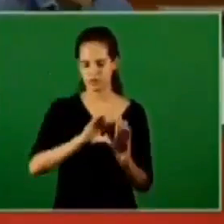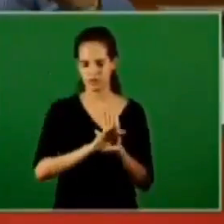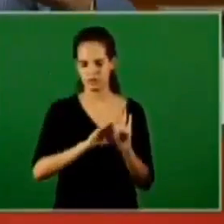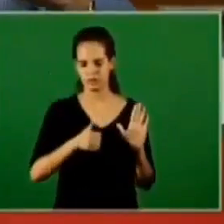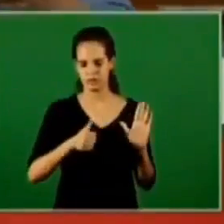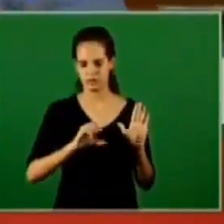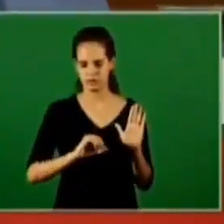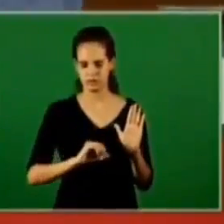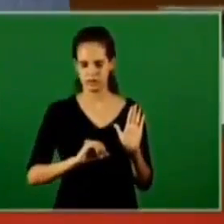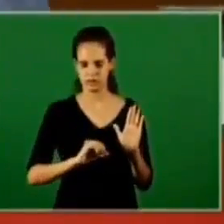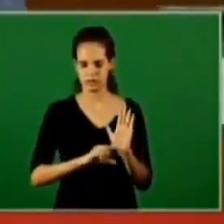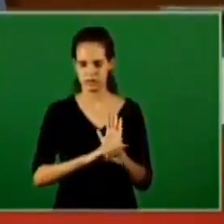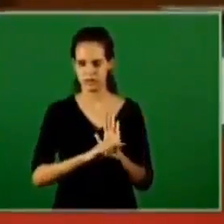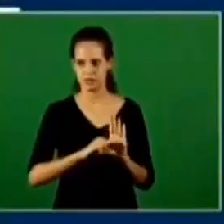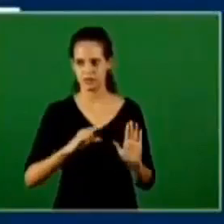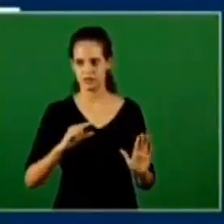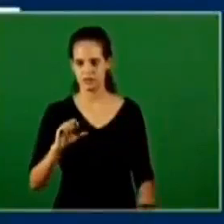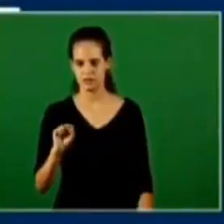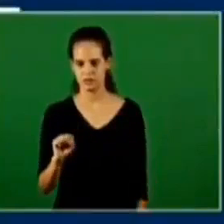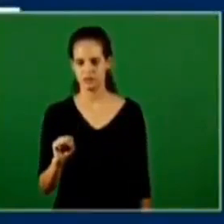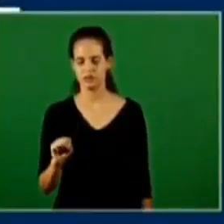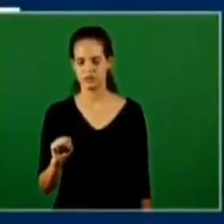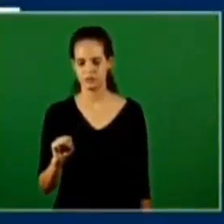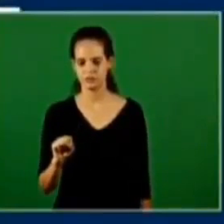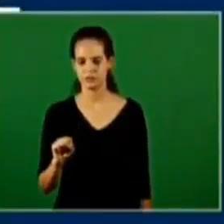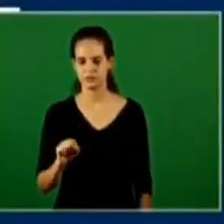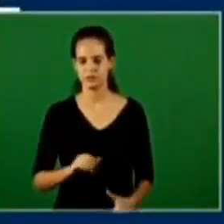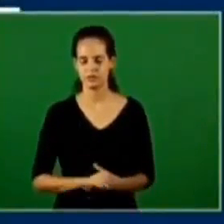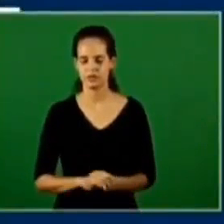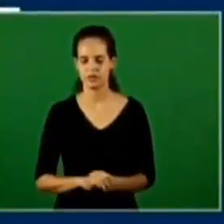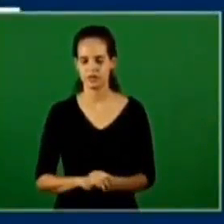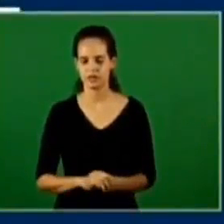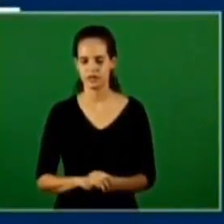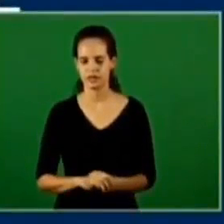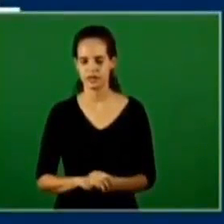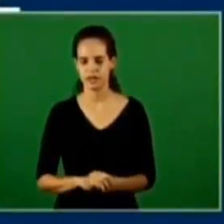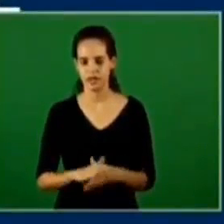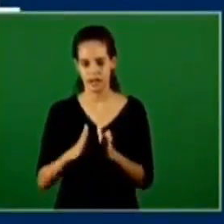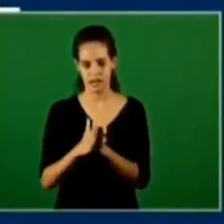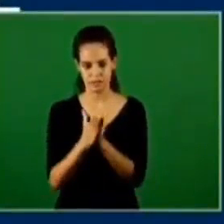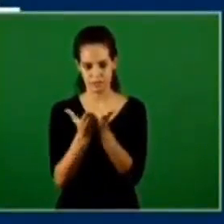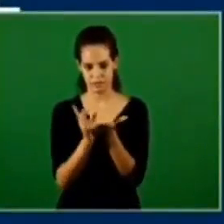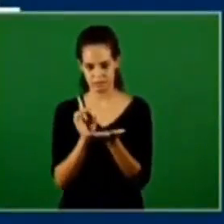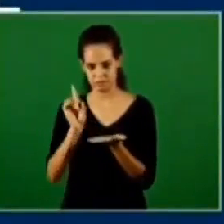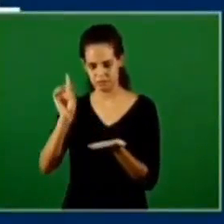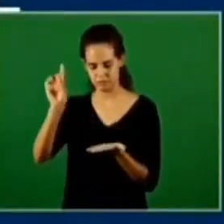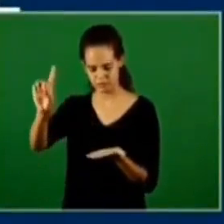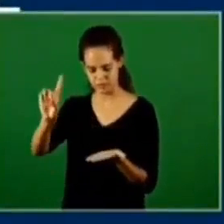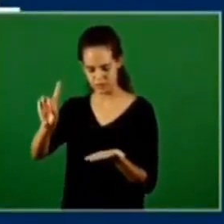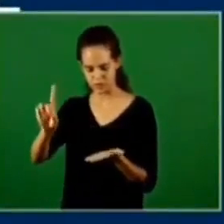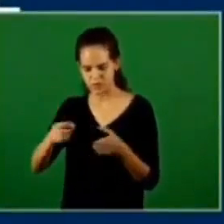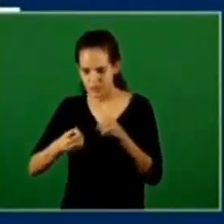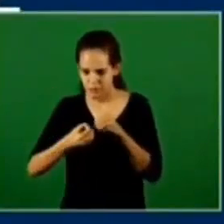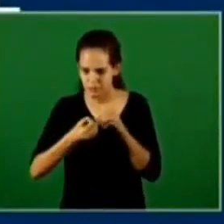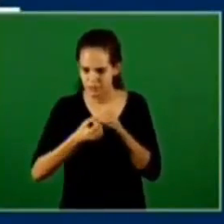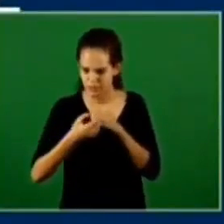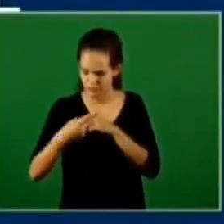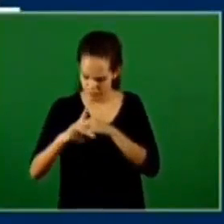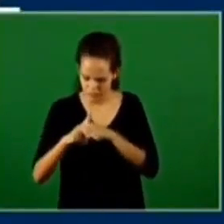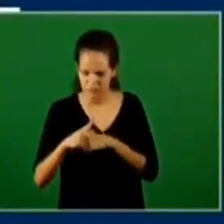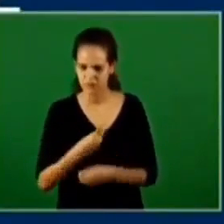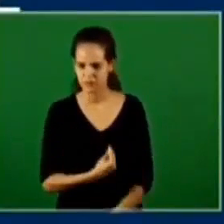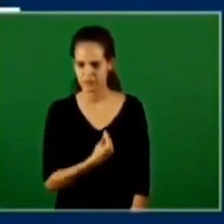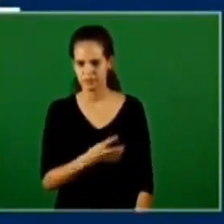me, together, everyone, all the ones that desire. But what does it say? The word is near